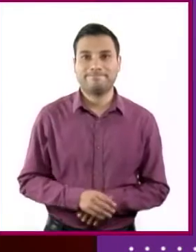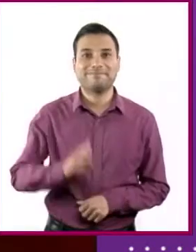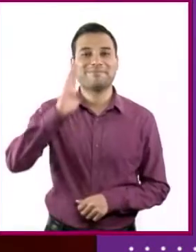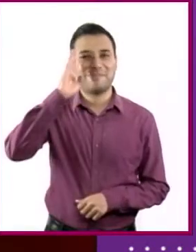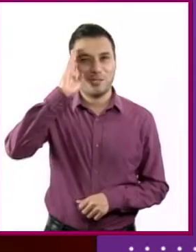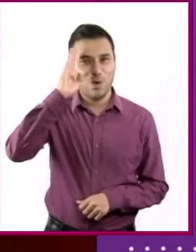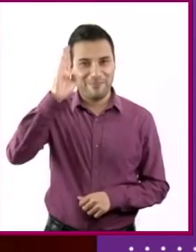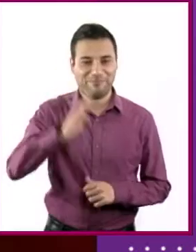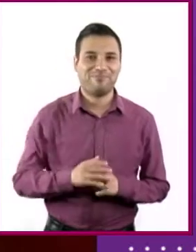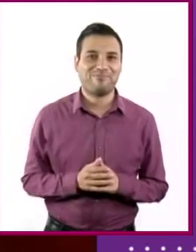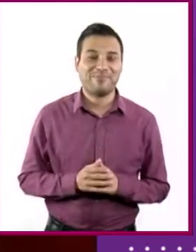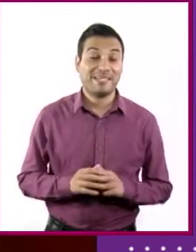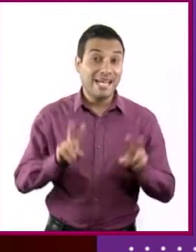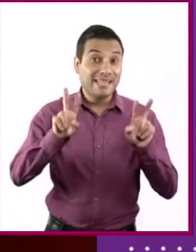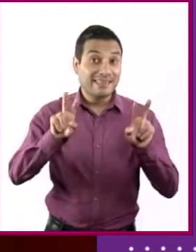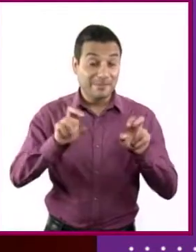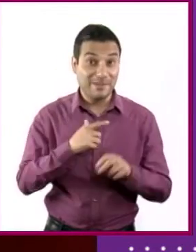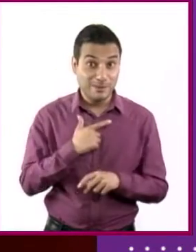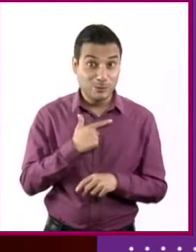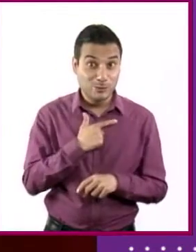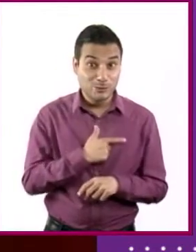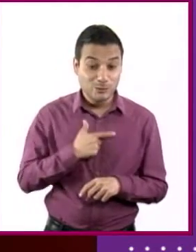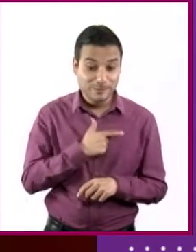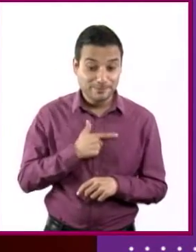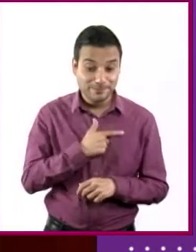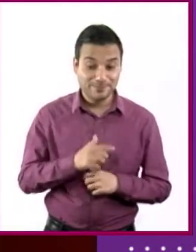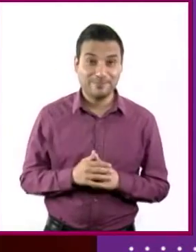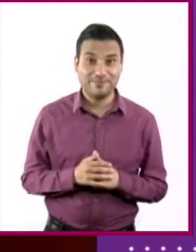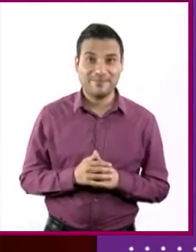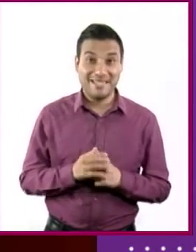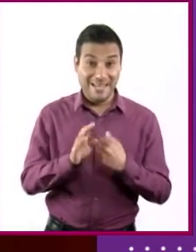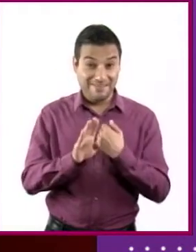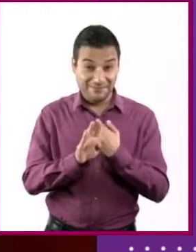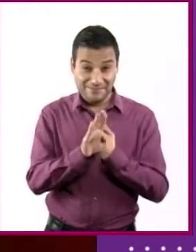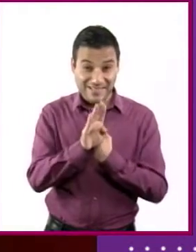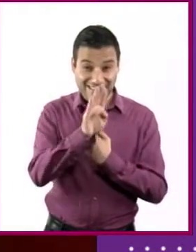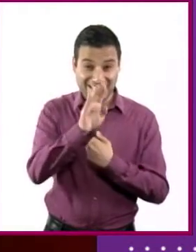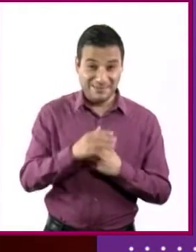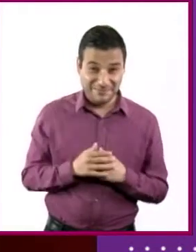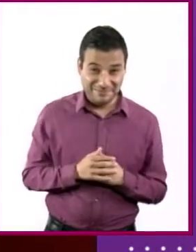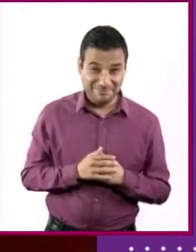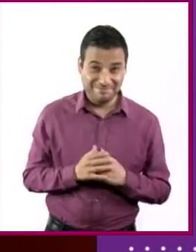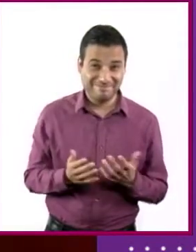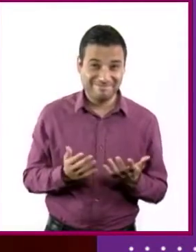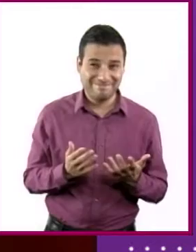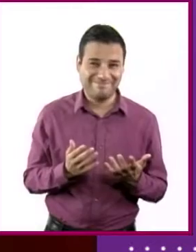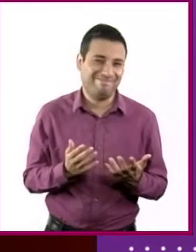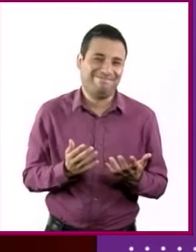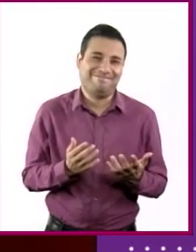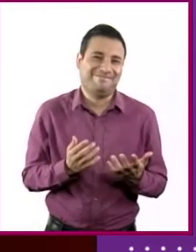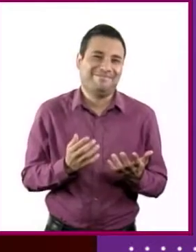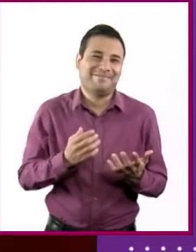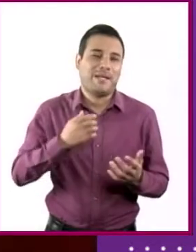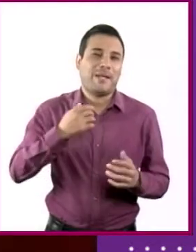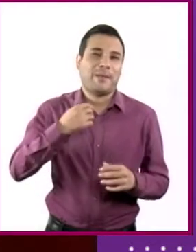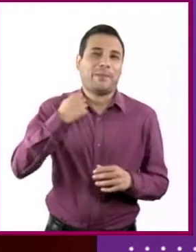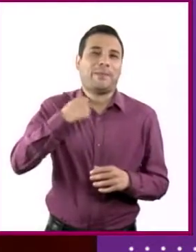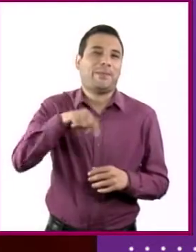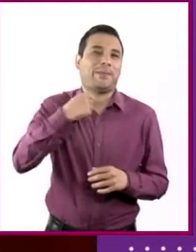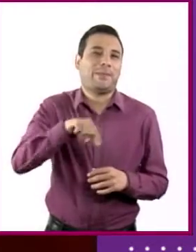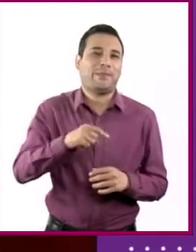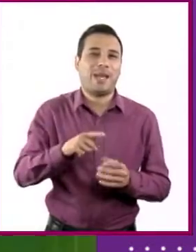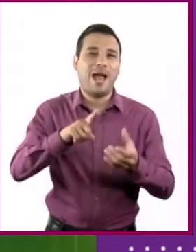¡Hola! ¿Les gustó el programa de hoy? El fantasma que asustaba a Antonio cuando era niño resultó ser un famoso cantante